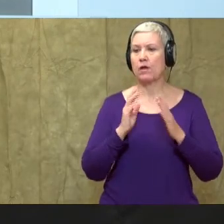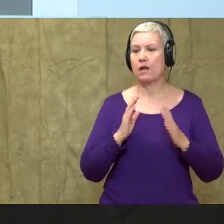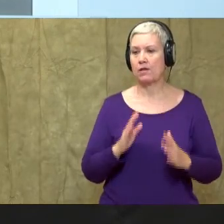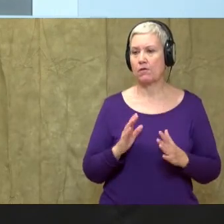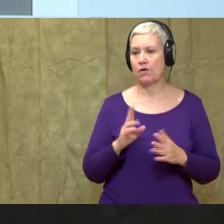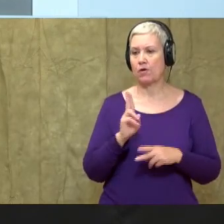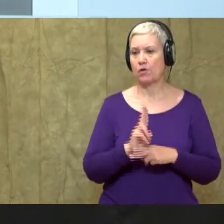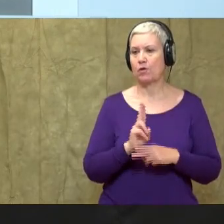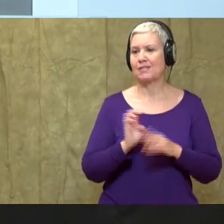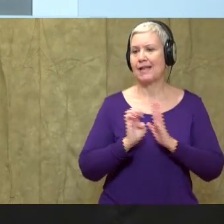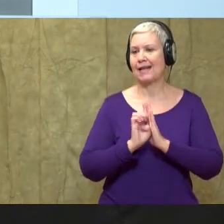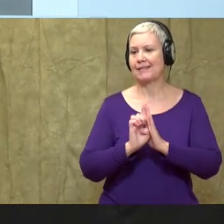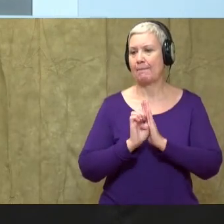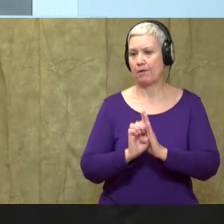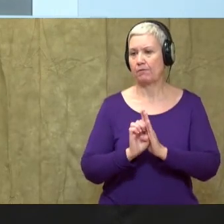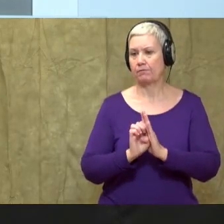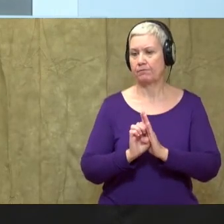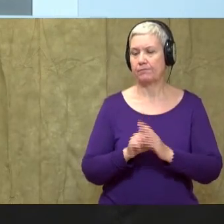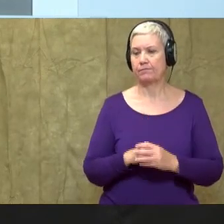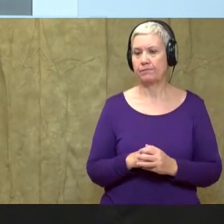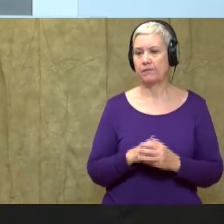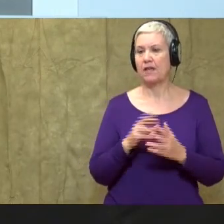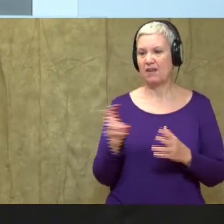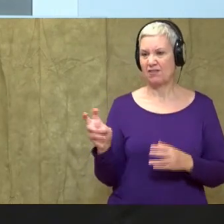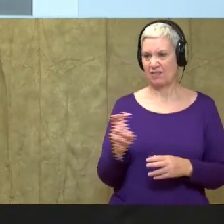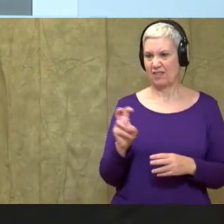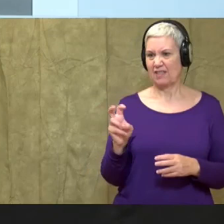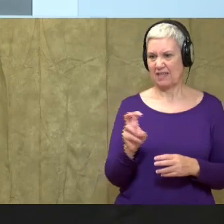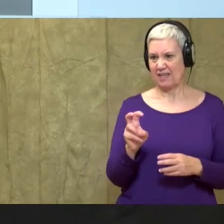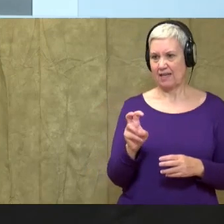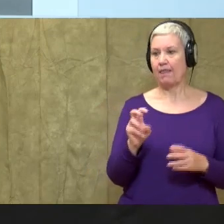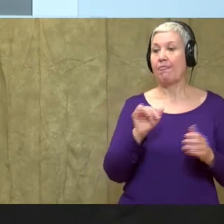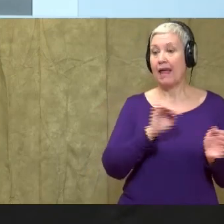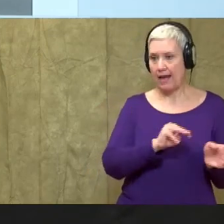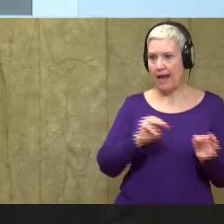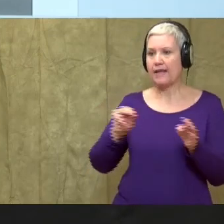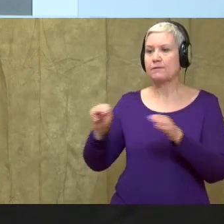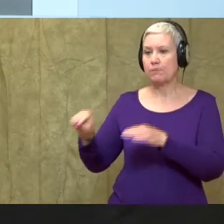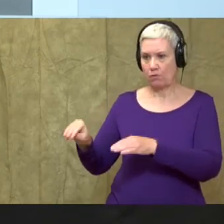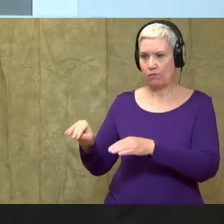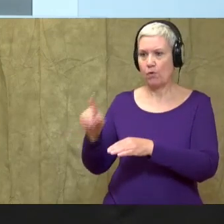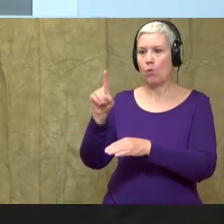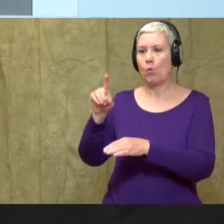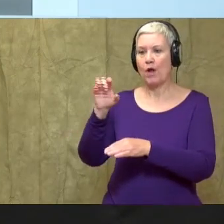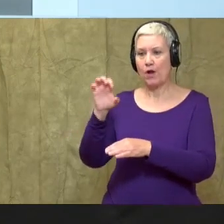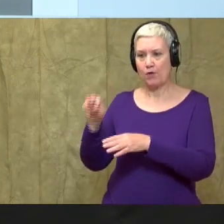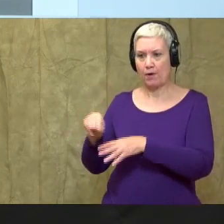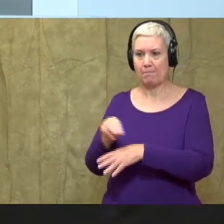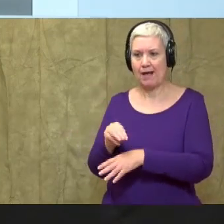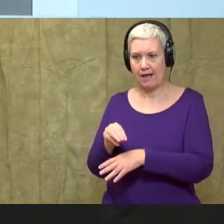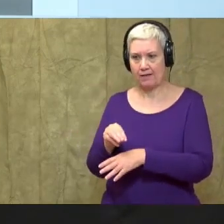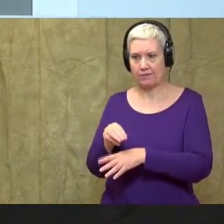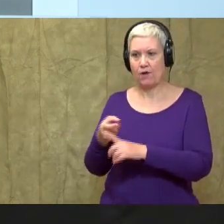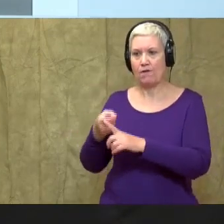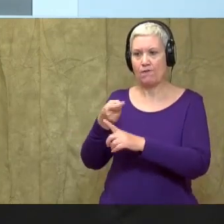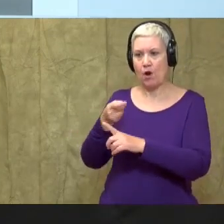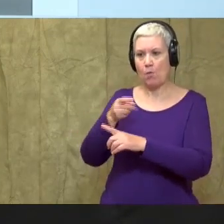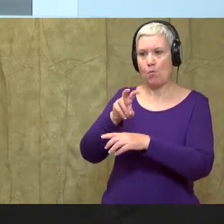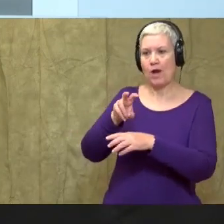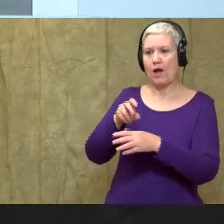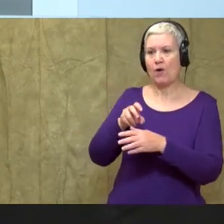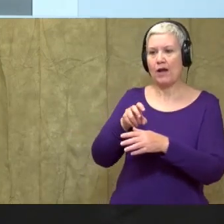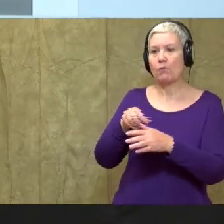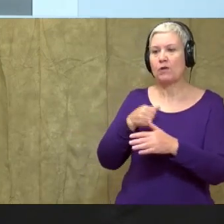actual example of a snake that has slithered over 100 miles from its natural